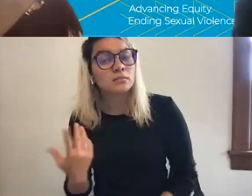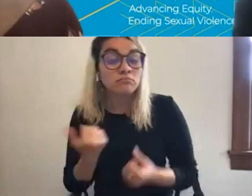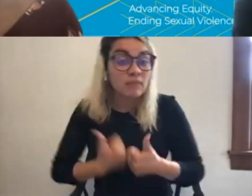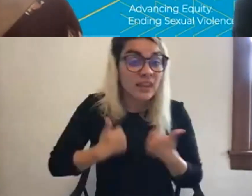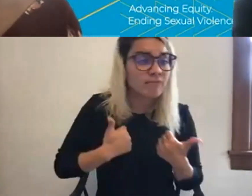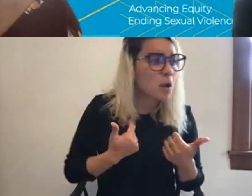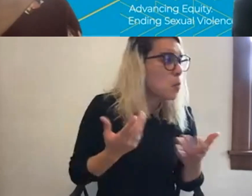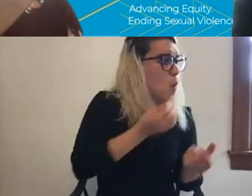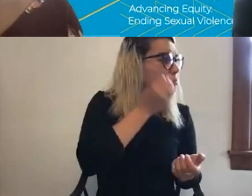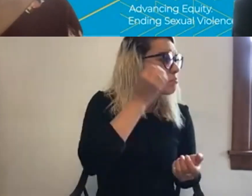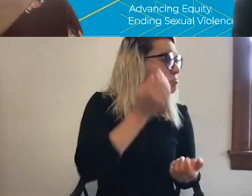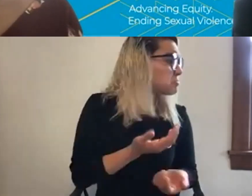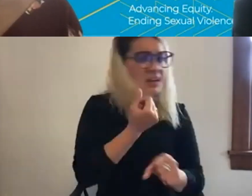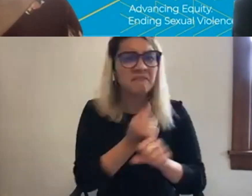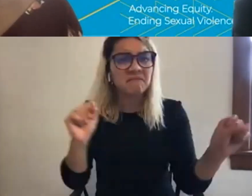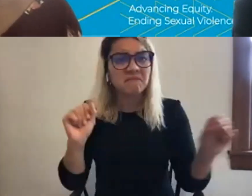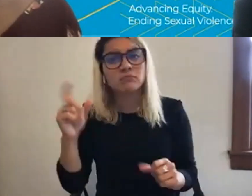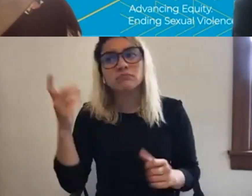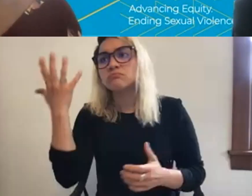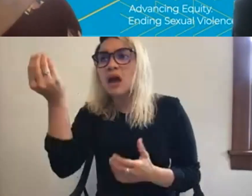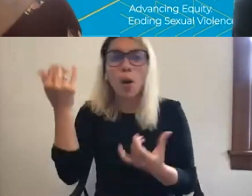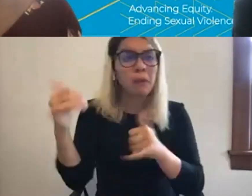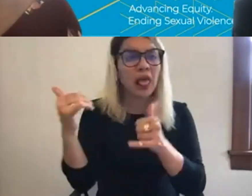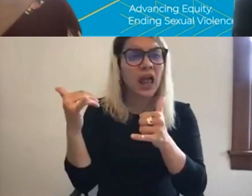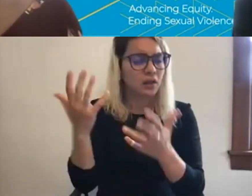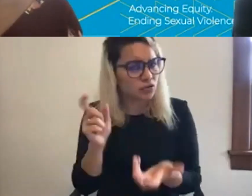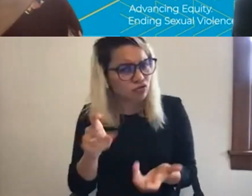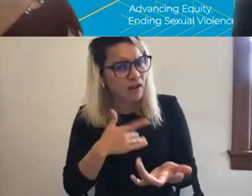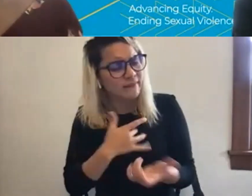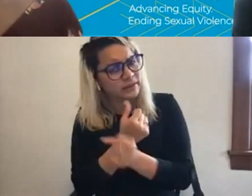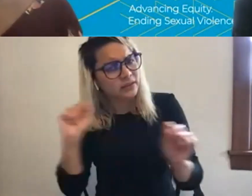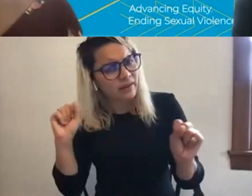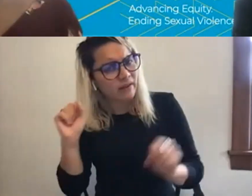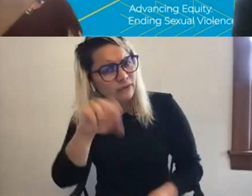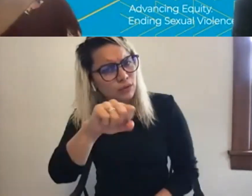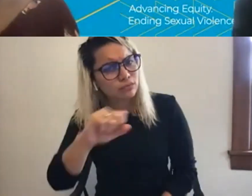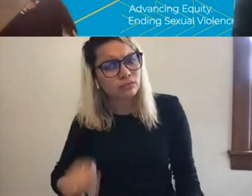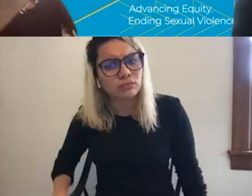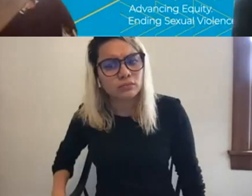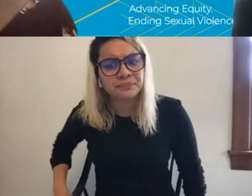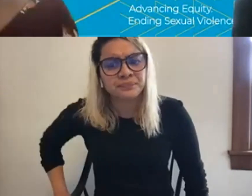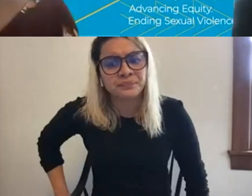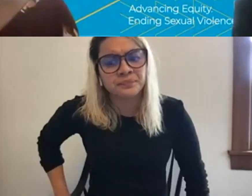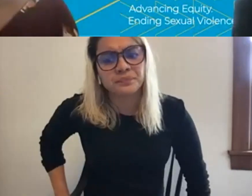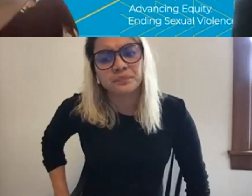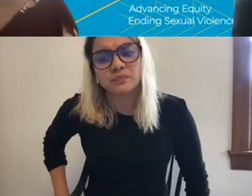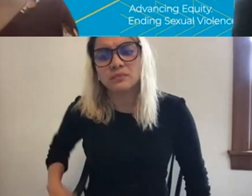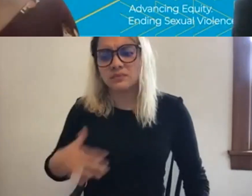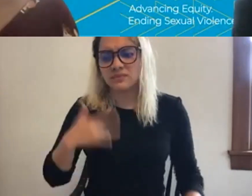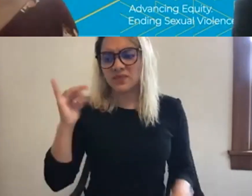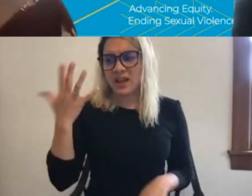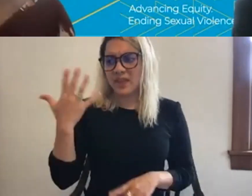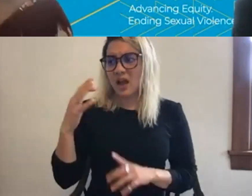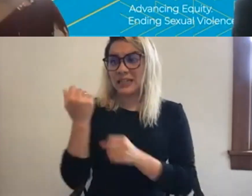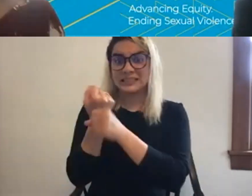work, where they play. And, so that felt like it's taken away from me, that sense of safety. And that's